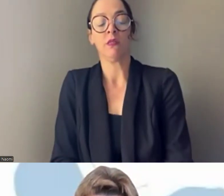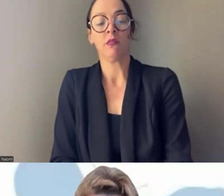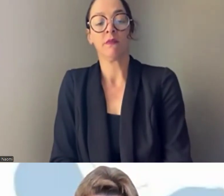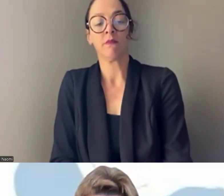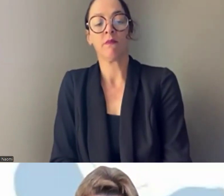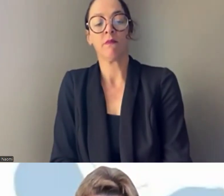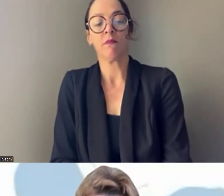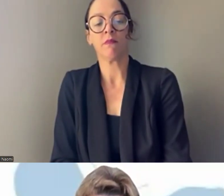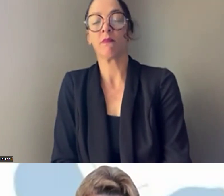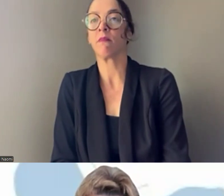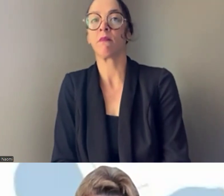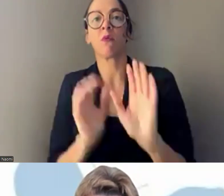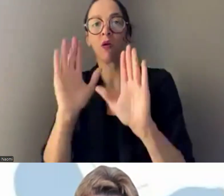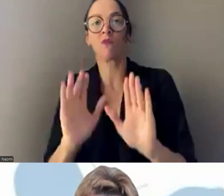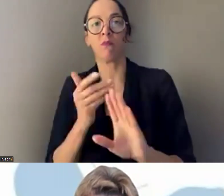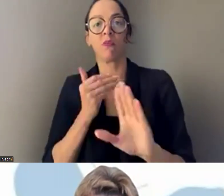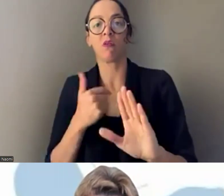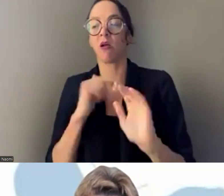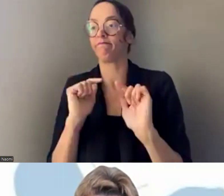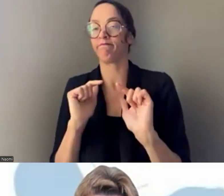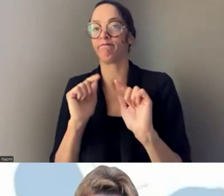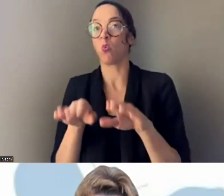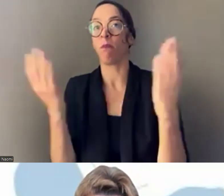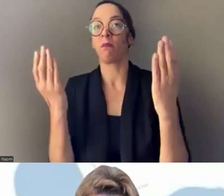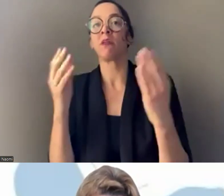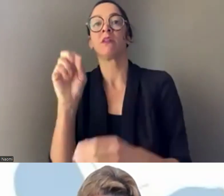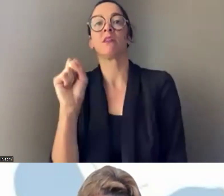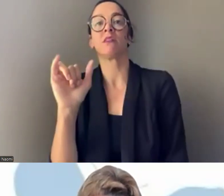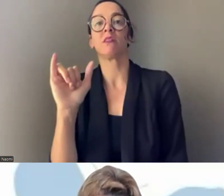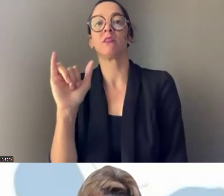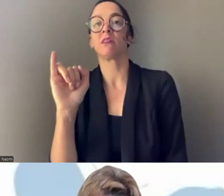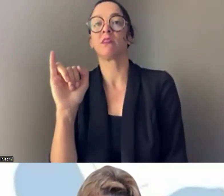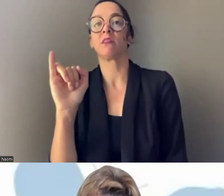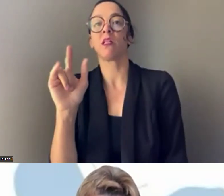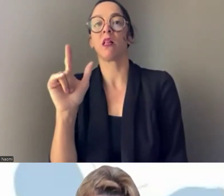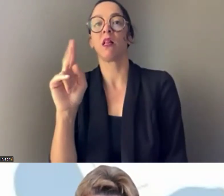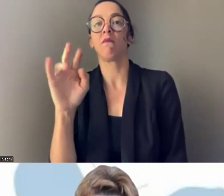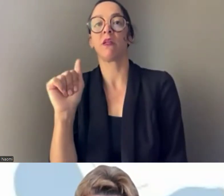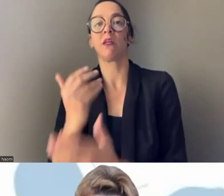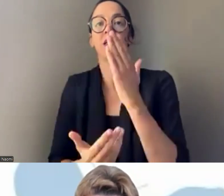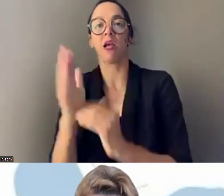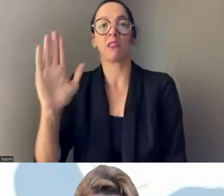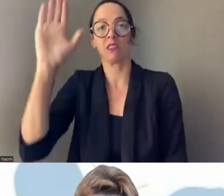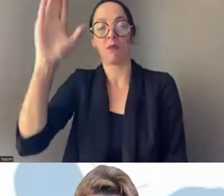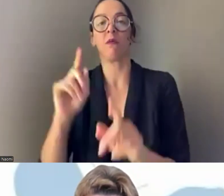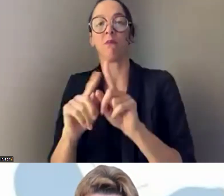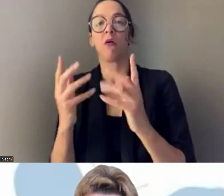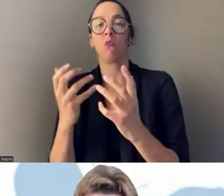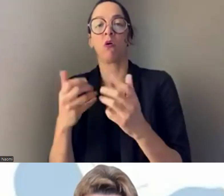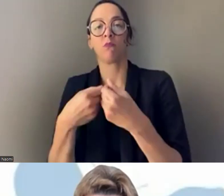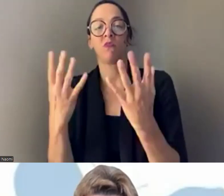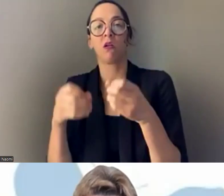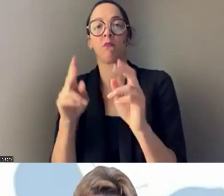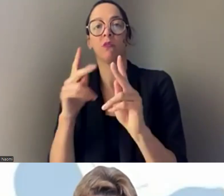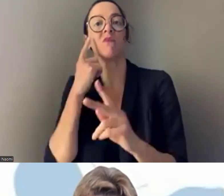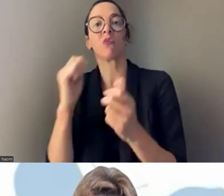Wonderful. Okay, before I open it up, we do have Sylvia with her hand up, but I want to give a chance to subcommittee members to speak first.